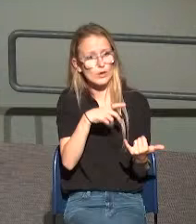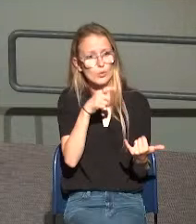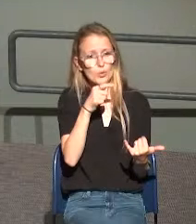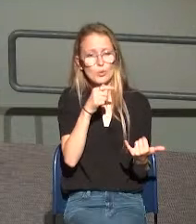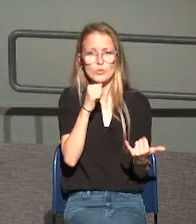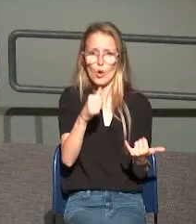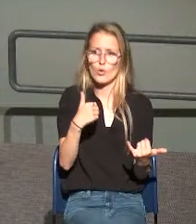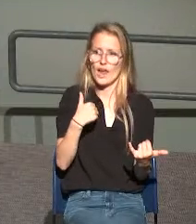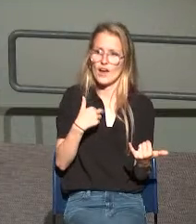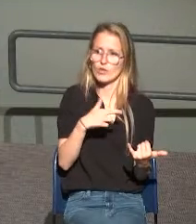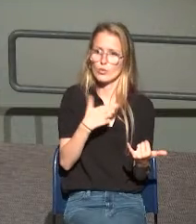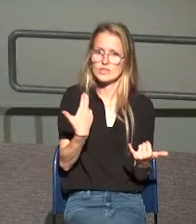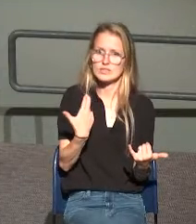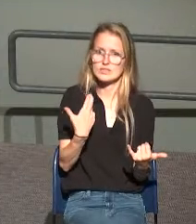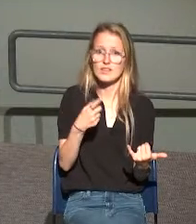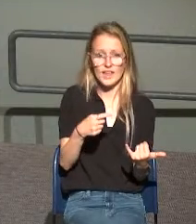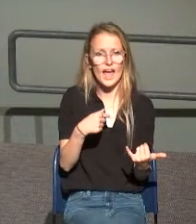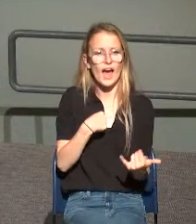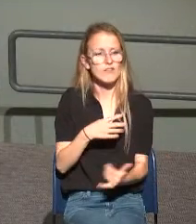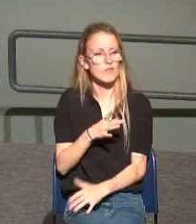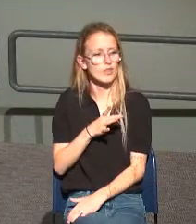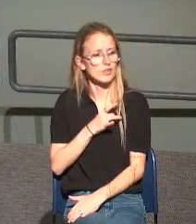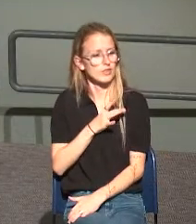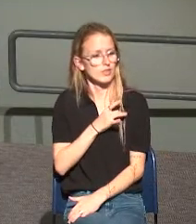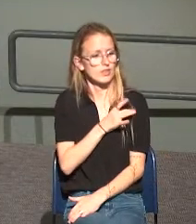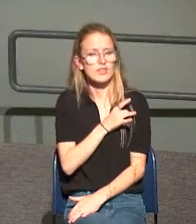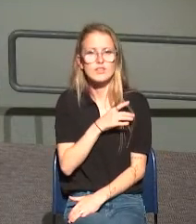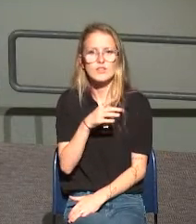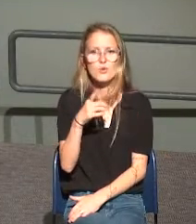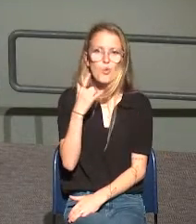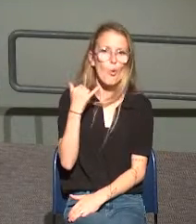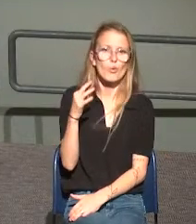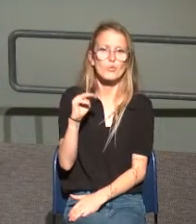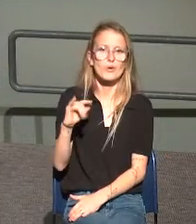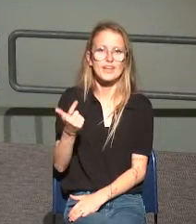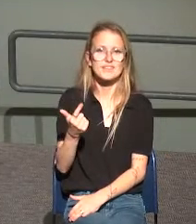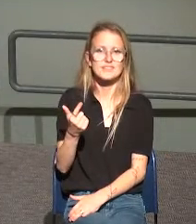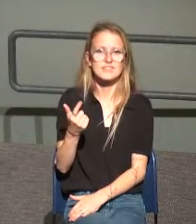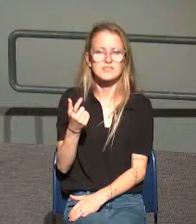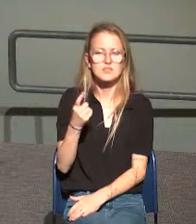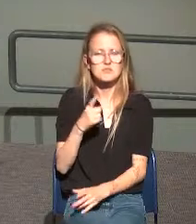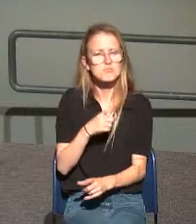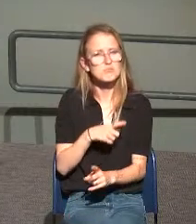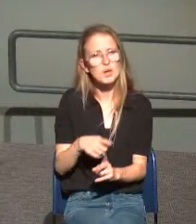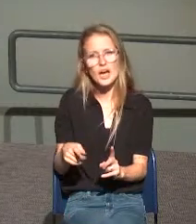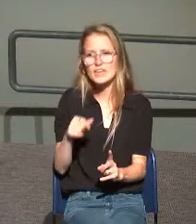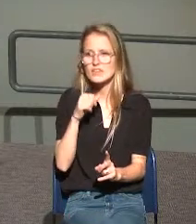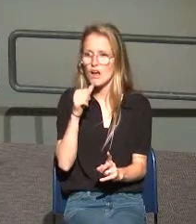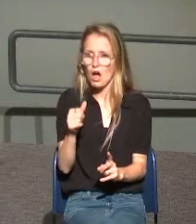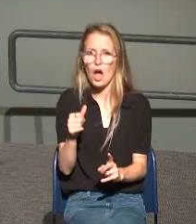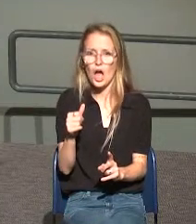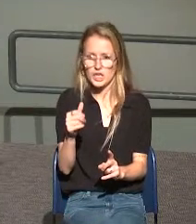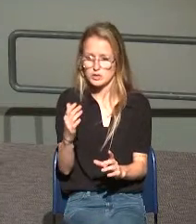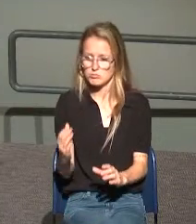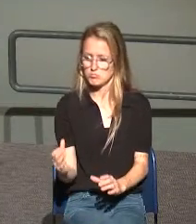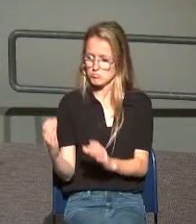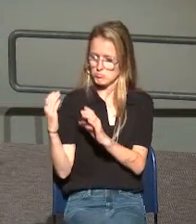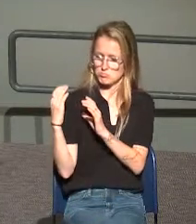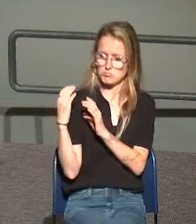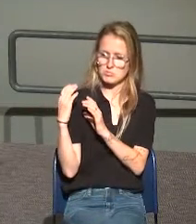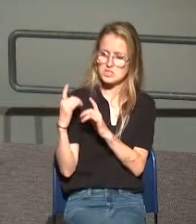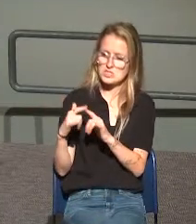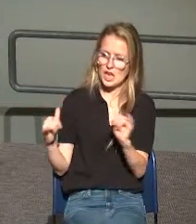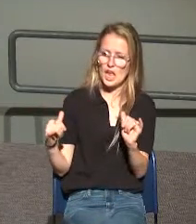the accolades, they have the gold wings, but they're not assuming the same risks, and a lot of the men totally resented it.